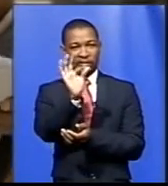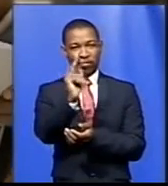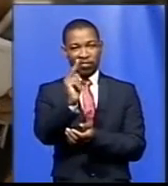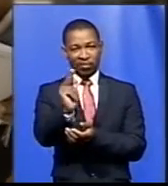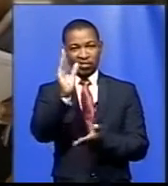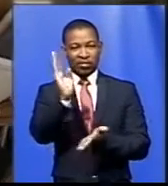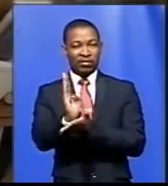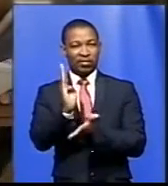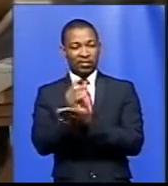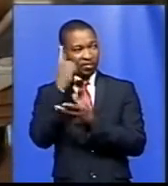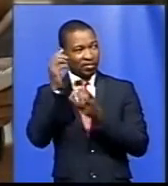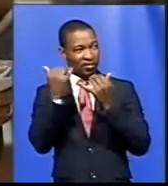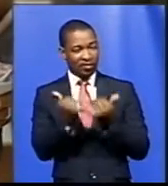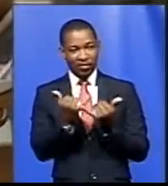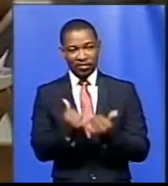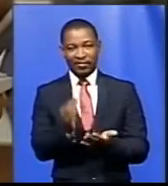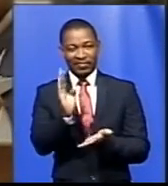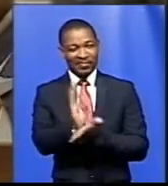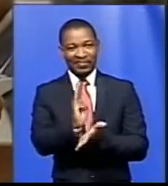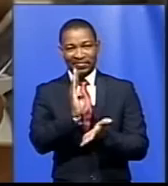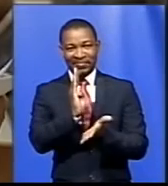the current financial year.